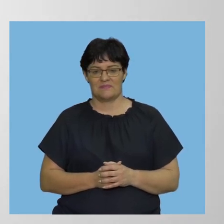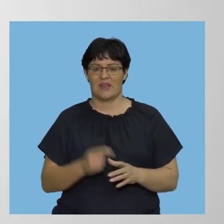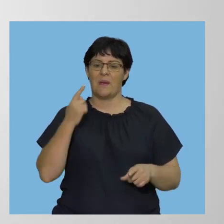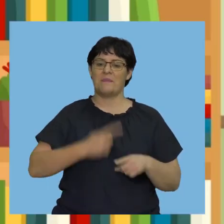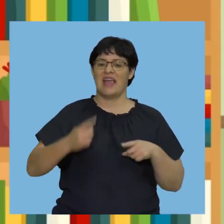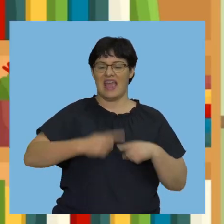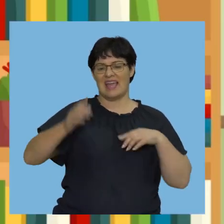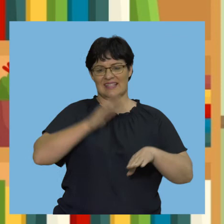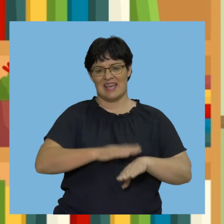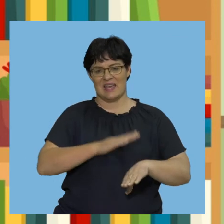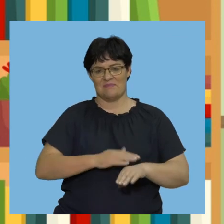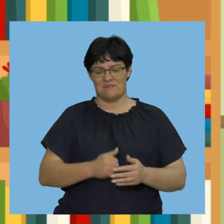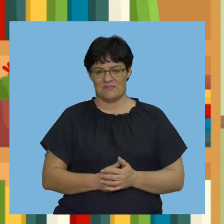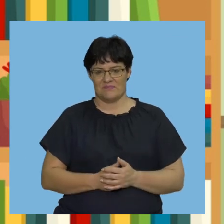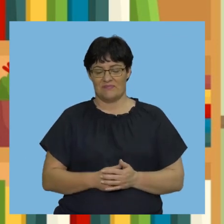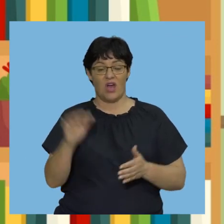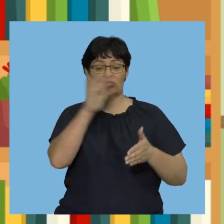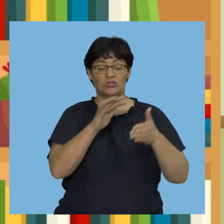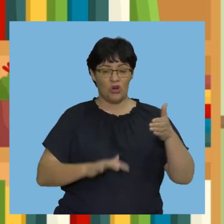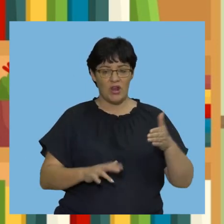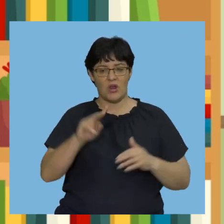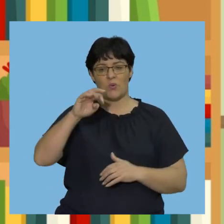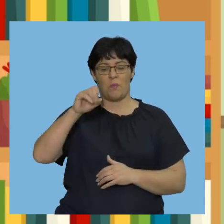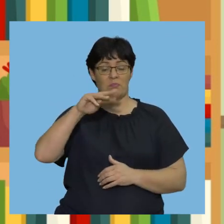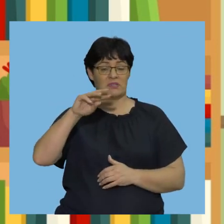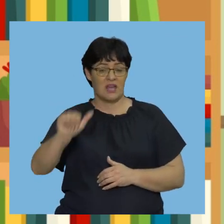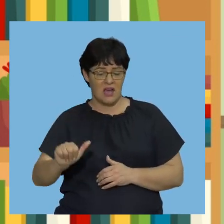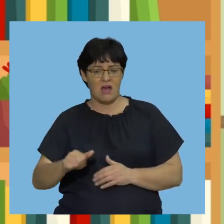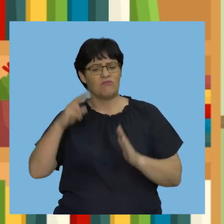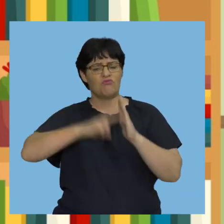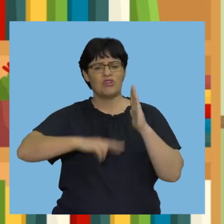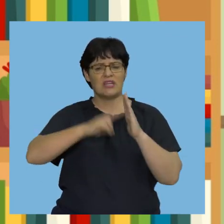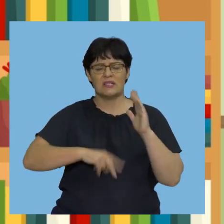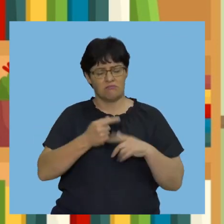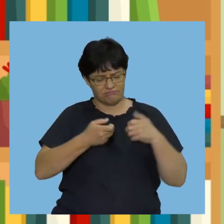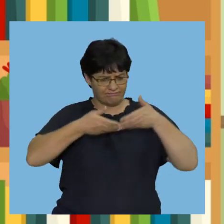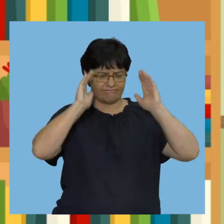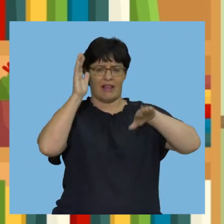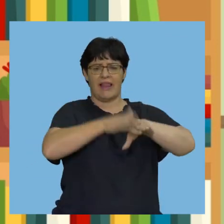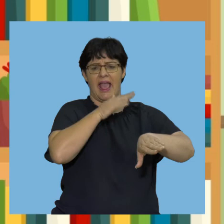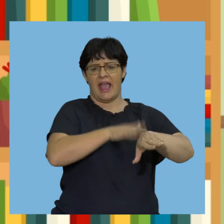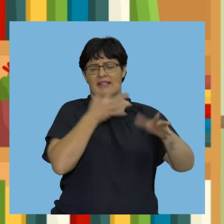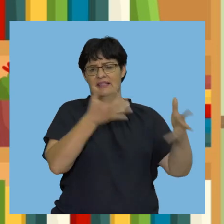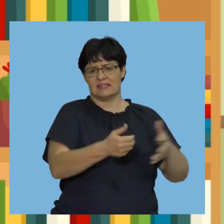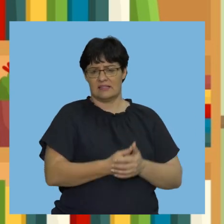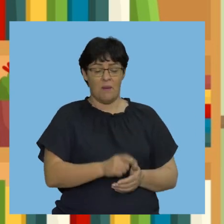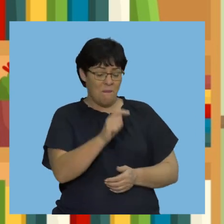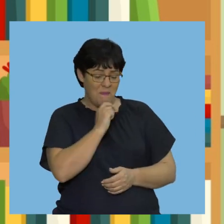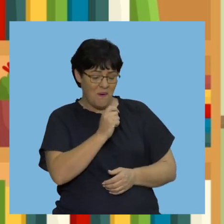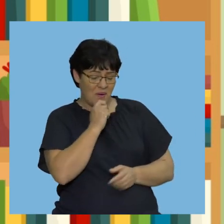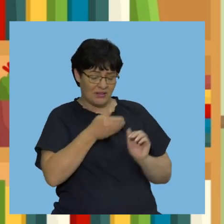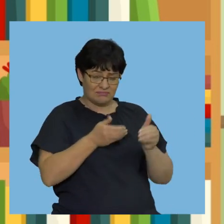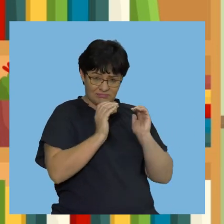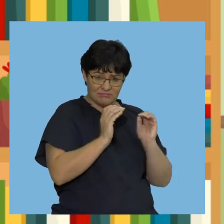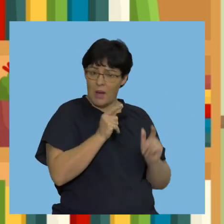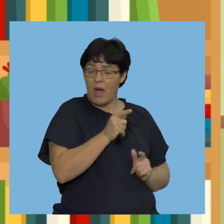Playtime. In the story about Nomsa, we read about how she woke up late. It was morning, but she